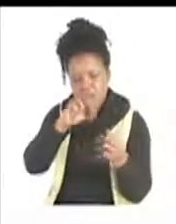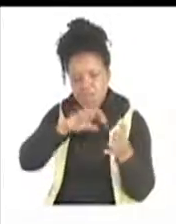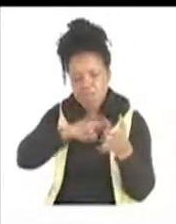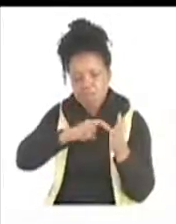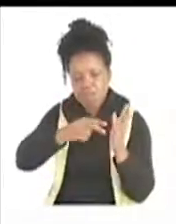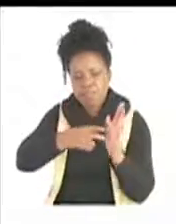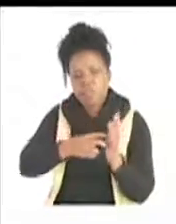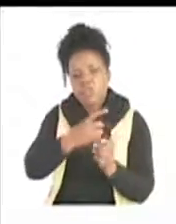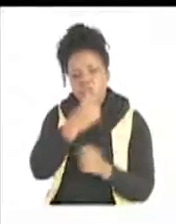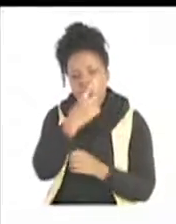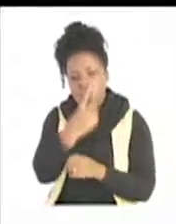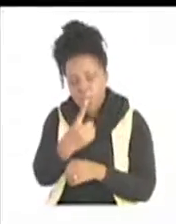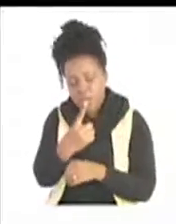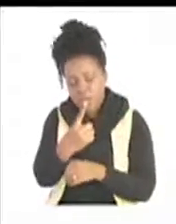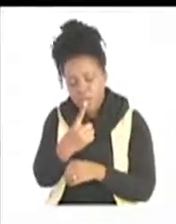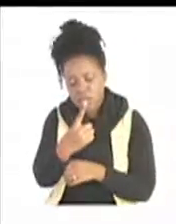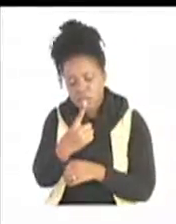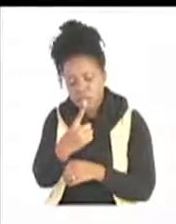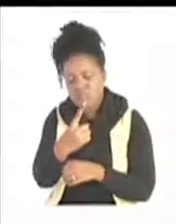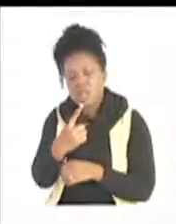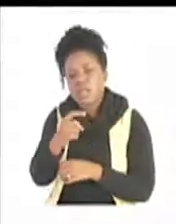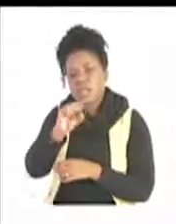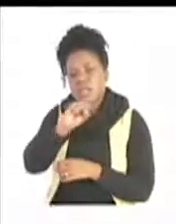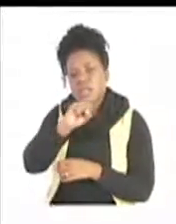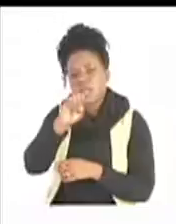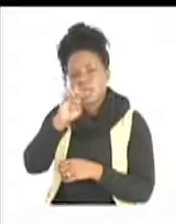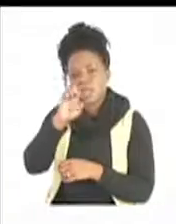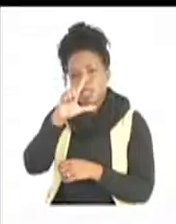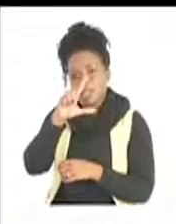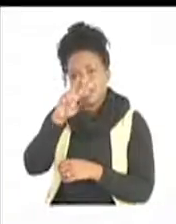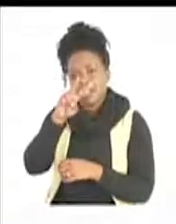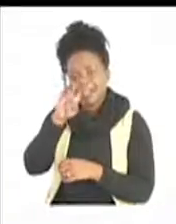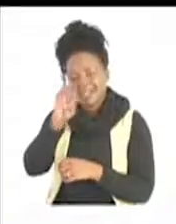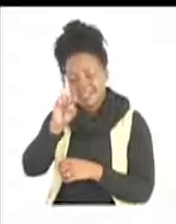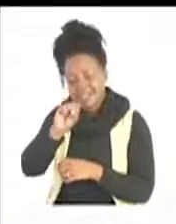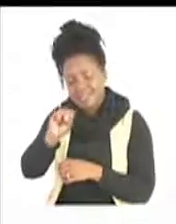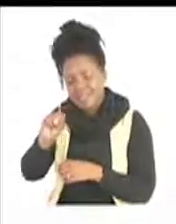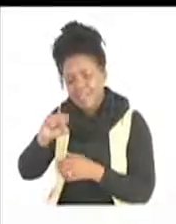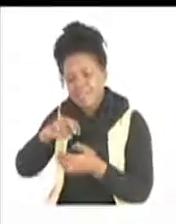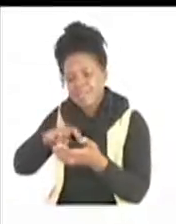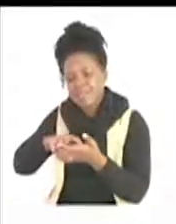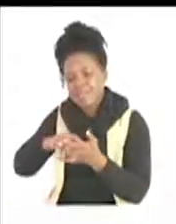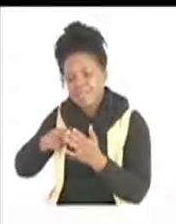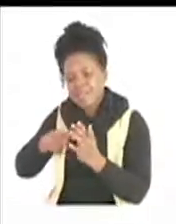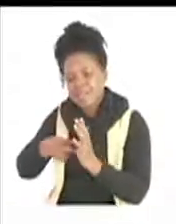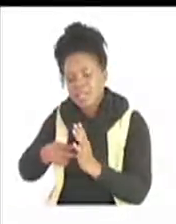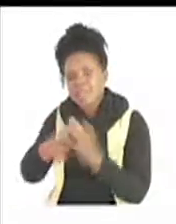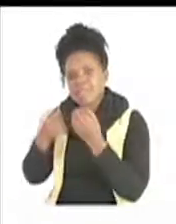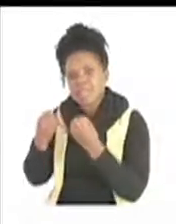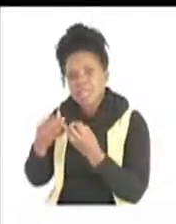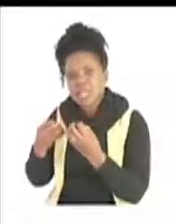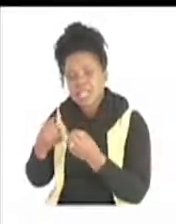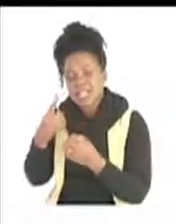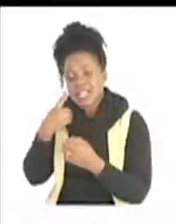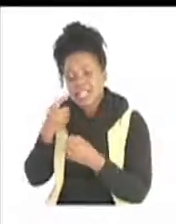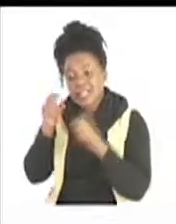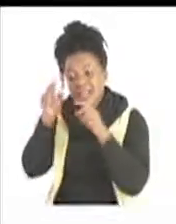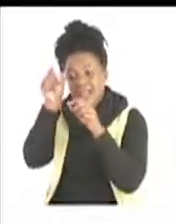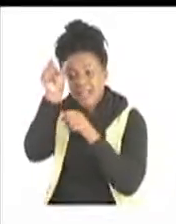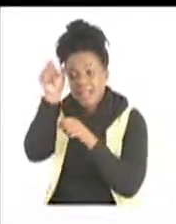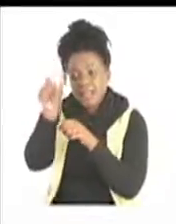will fit in the blank space. I'll do one example for you.